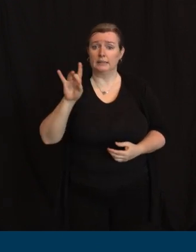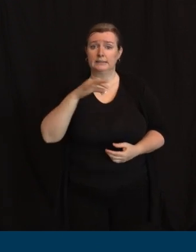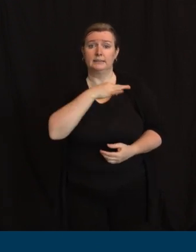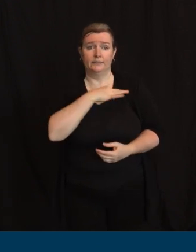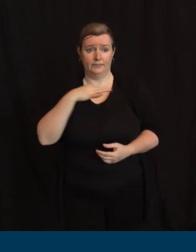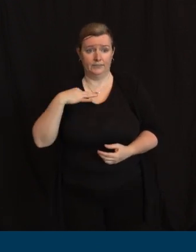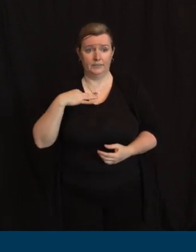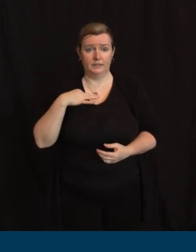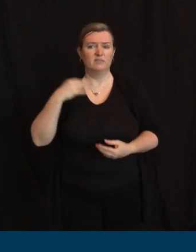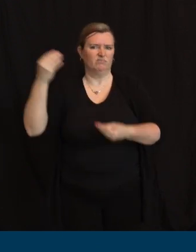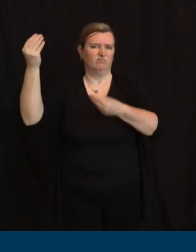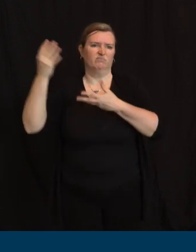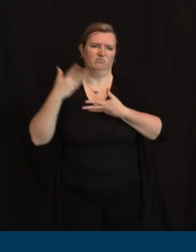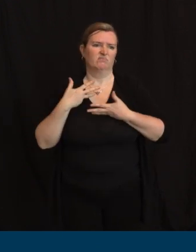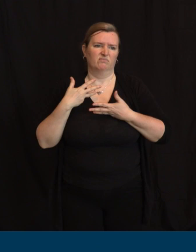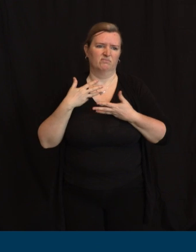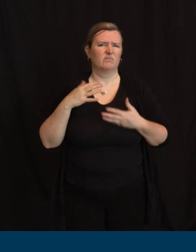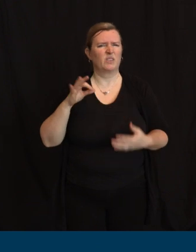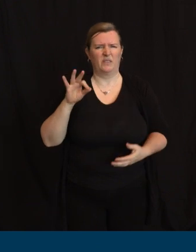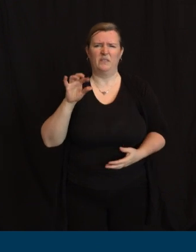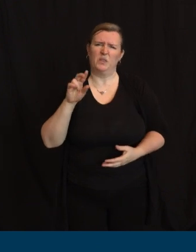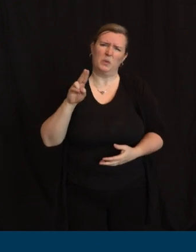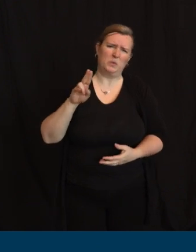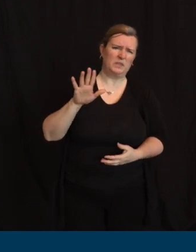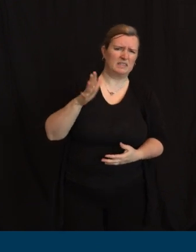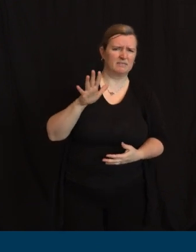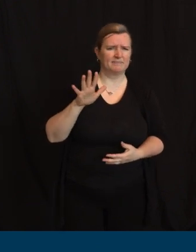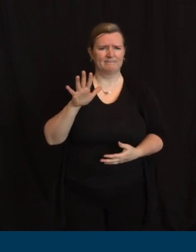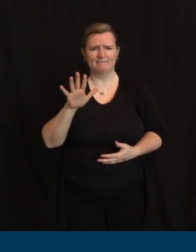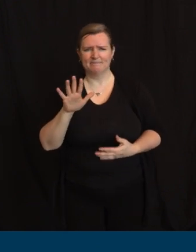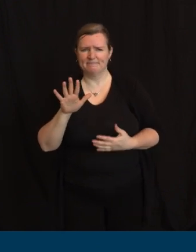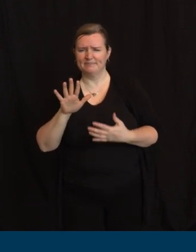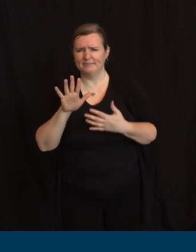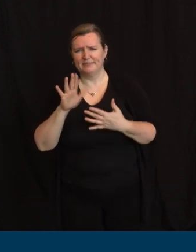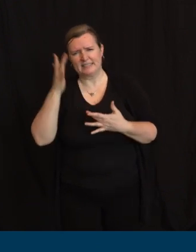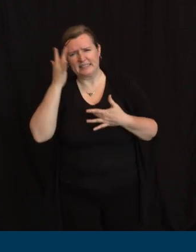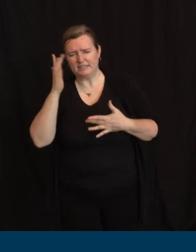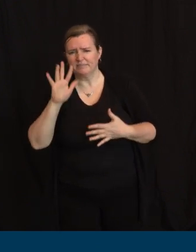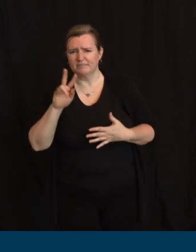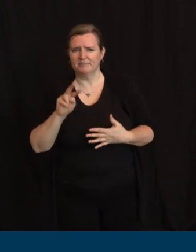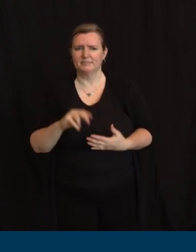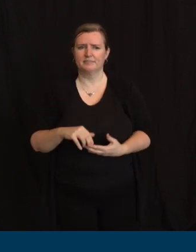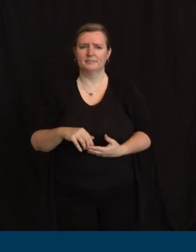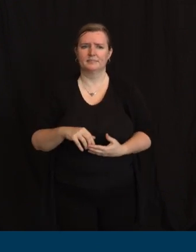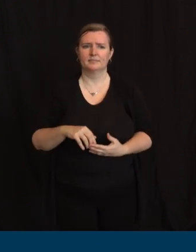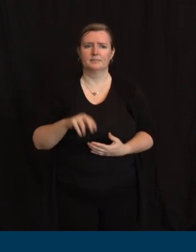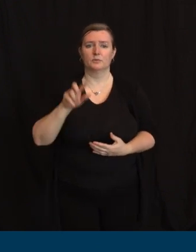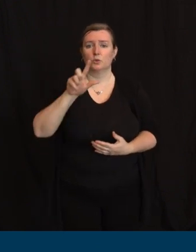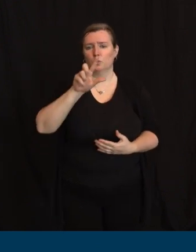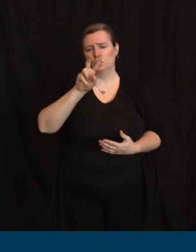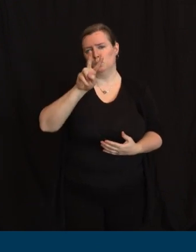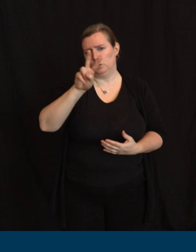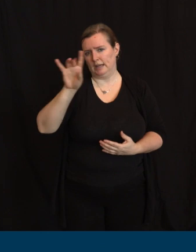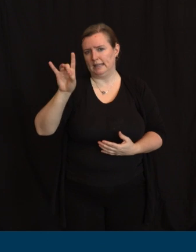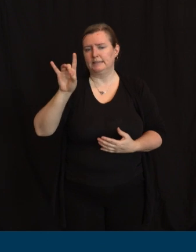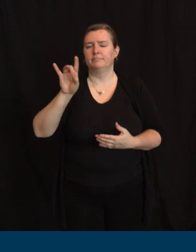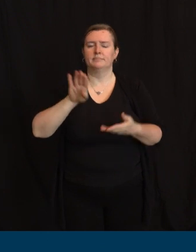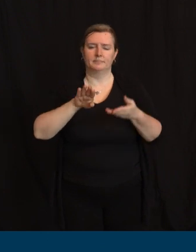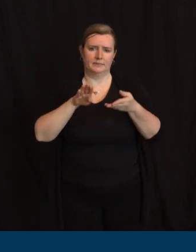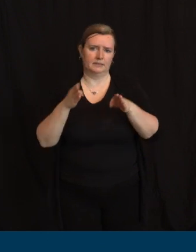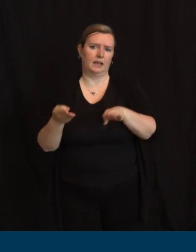symptoms. There have been 28 deaths since the March 30th.